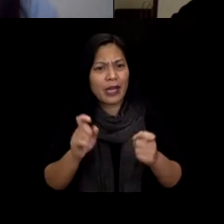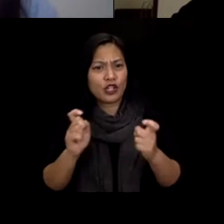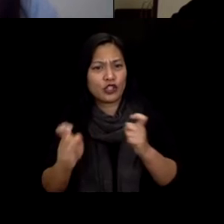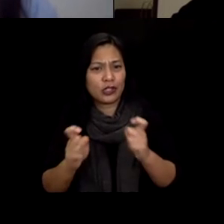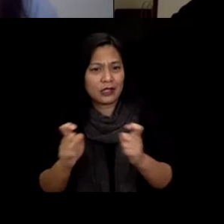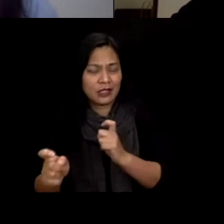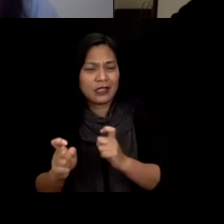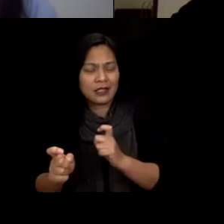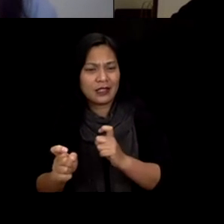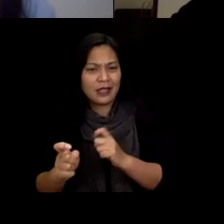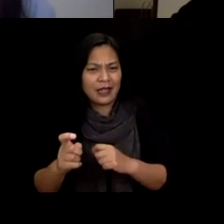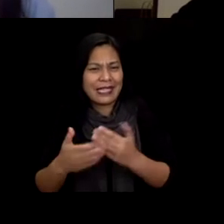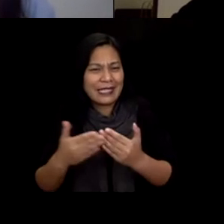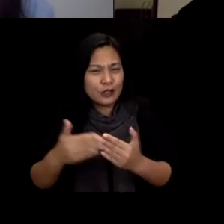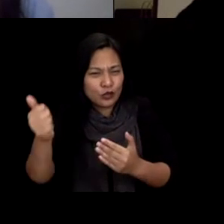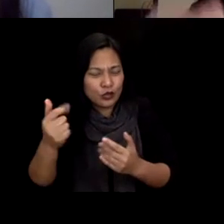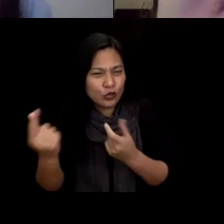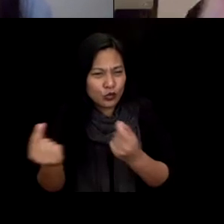needs assessment.